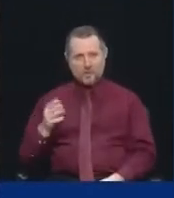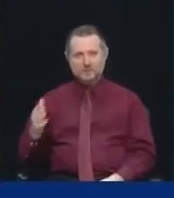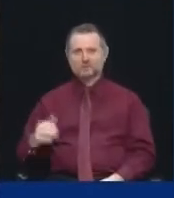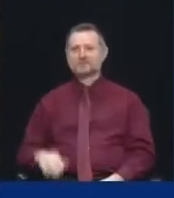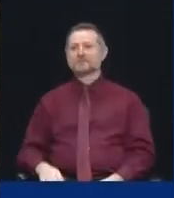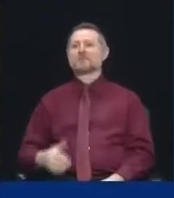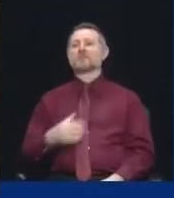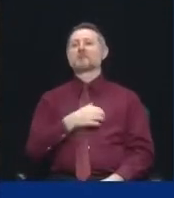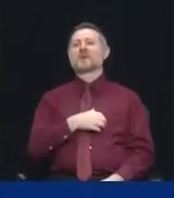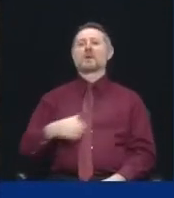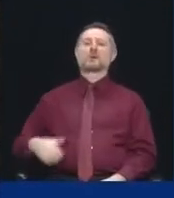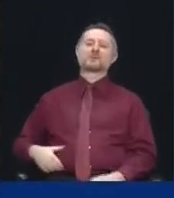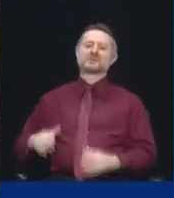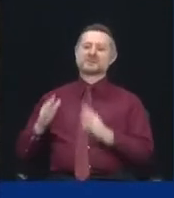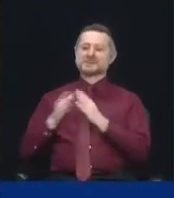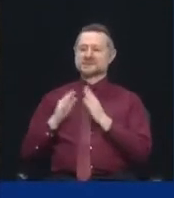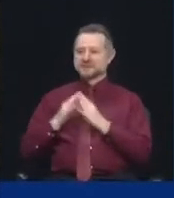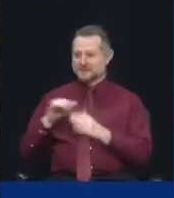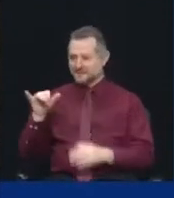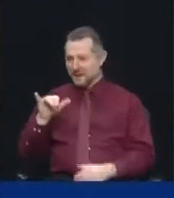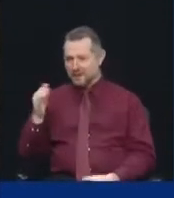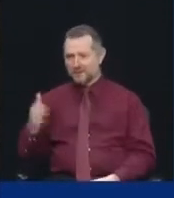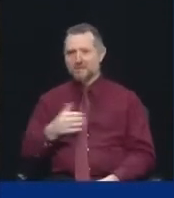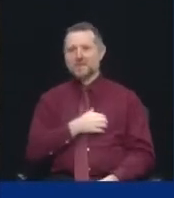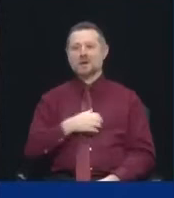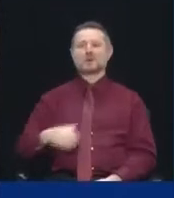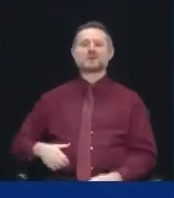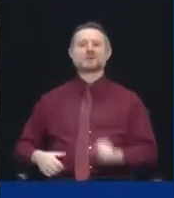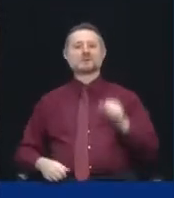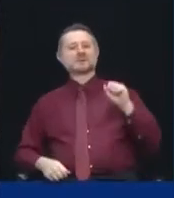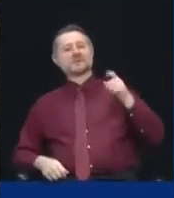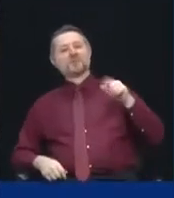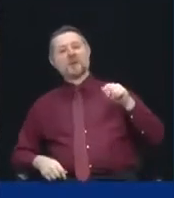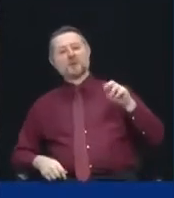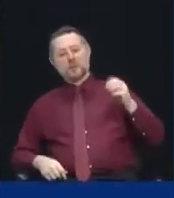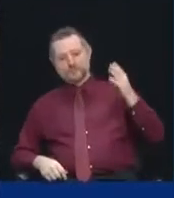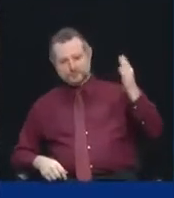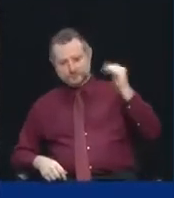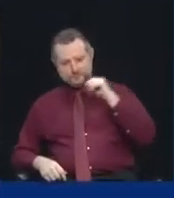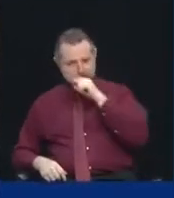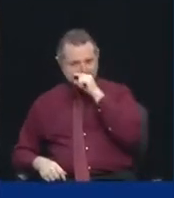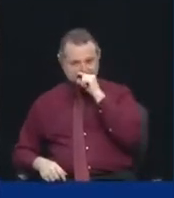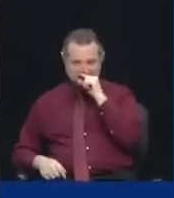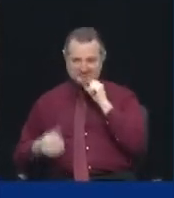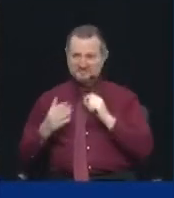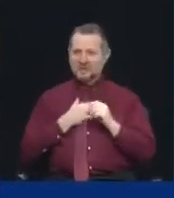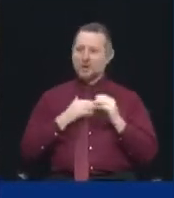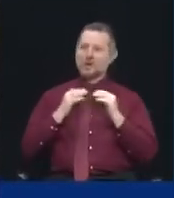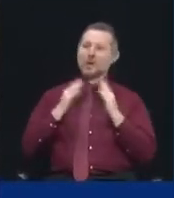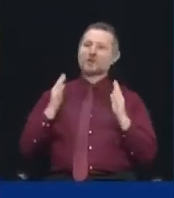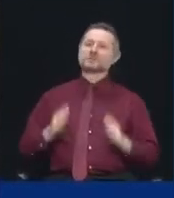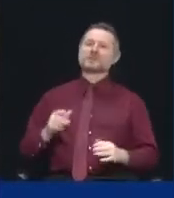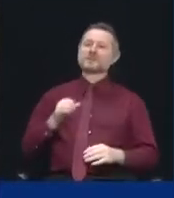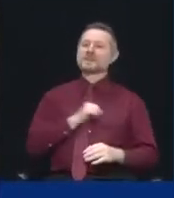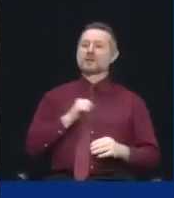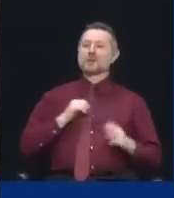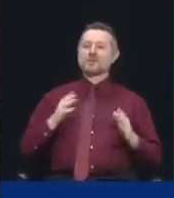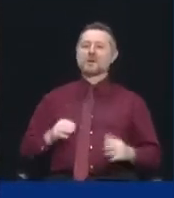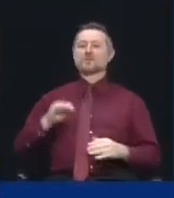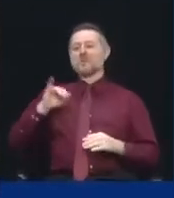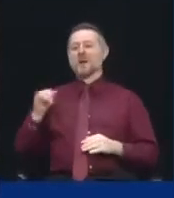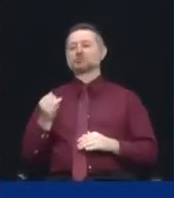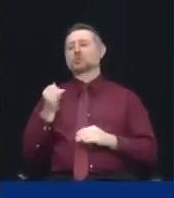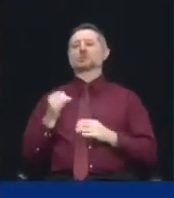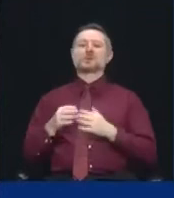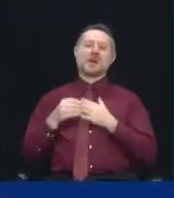of Yonkers, Mayor Spano, my colleague and Senate Leader, Majority Leader Andrea Stewart-Cousins,